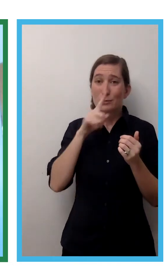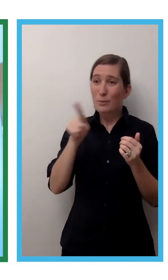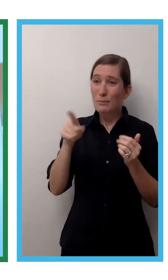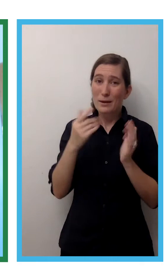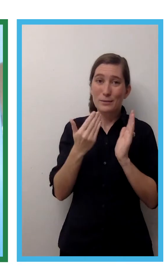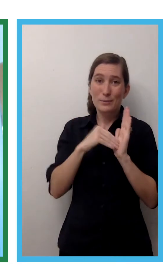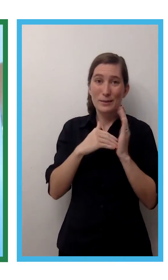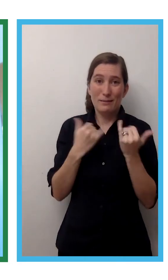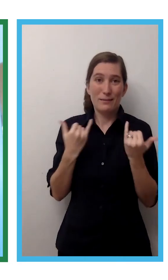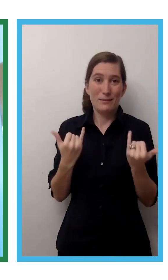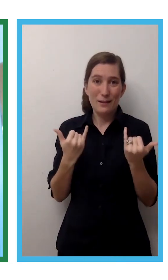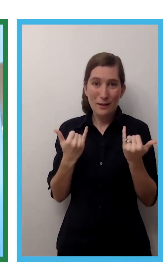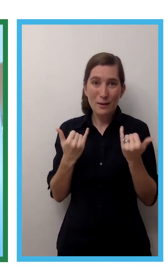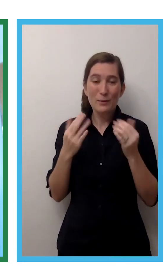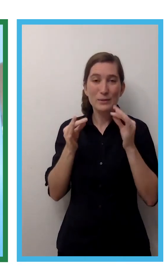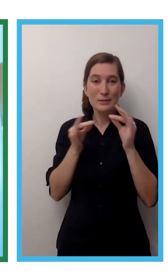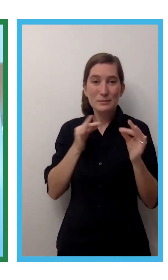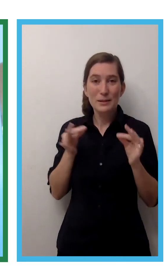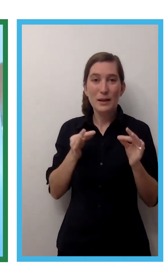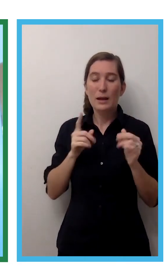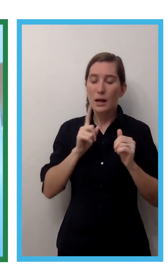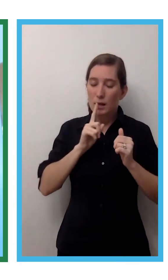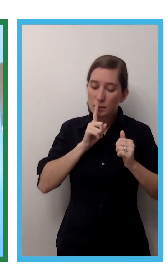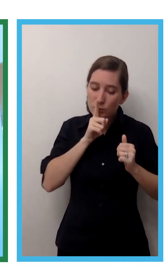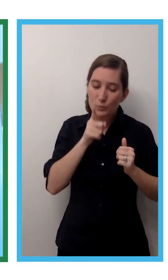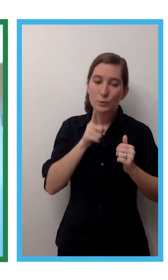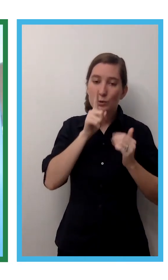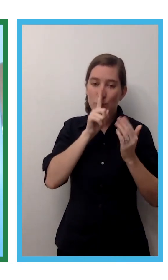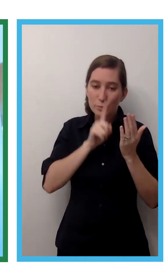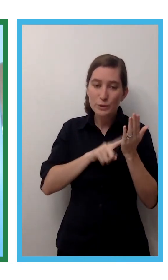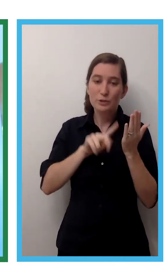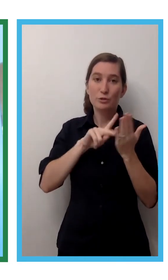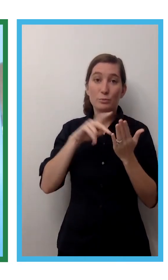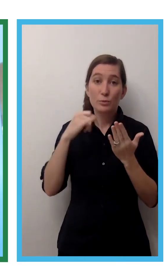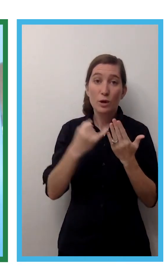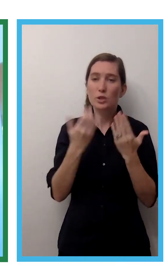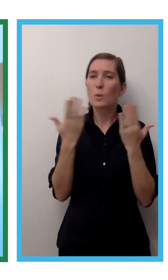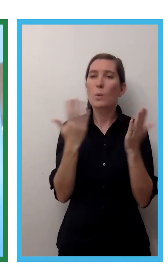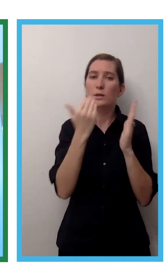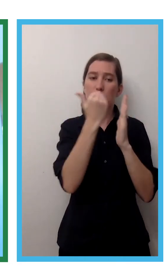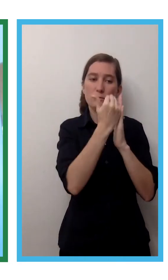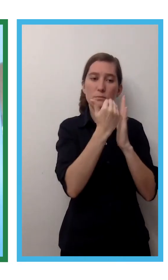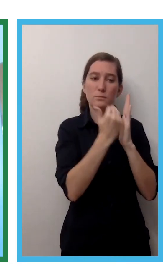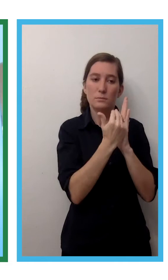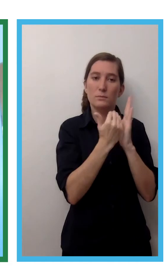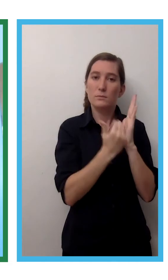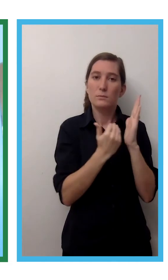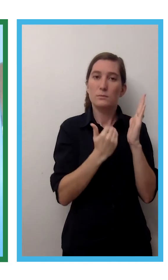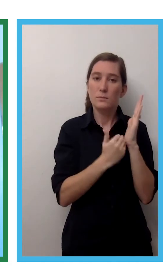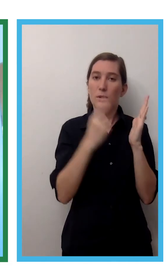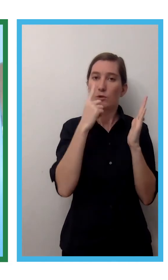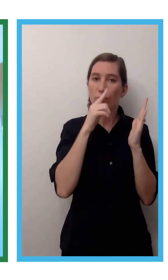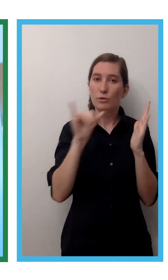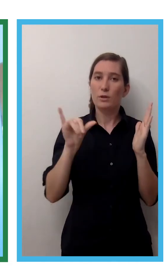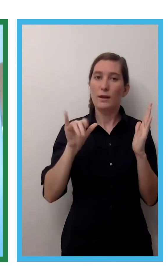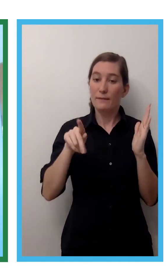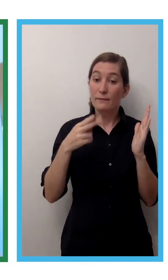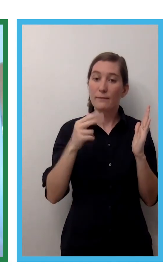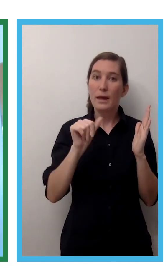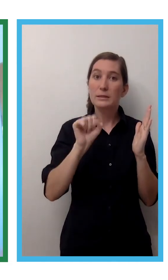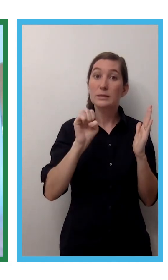research project? Like, what does actual research look like in terms of the amount of work involved and the steps that you have to take to come up